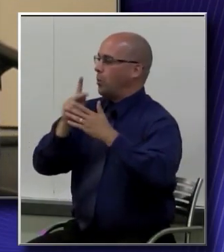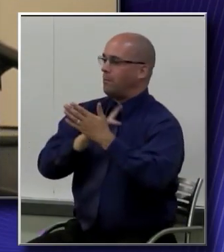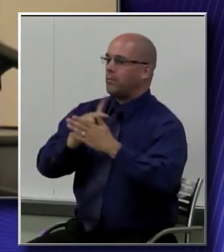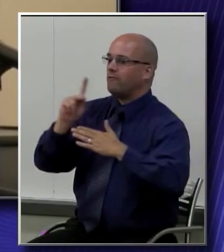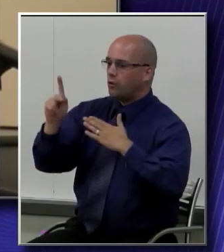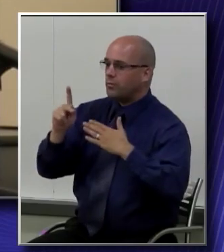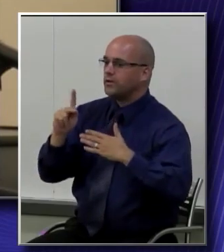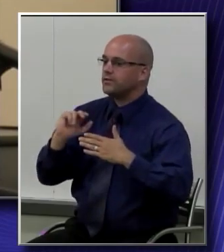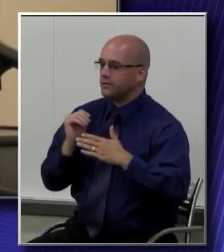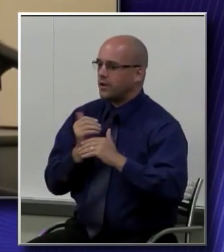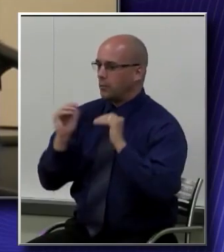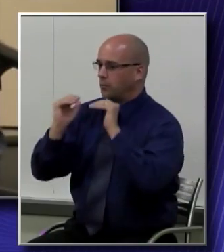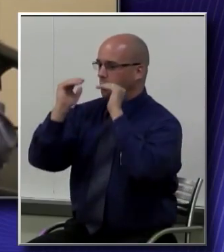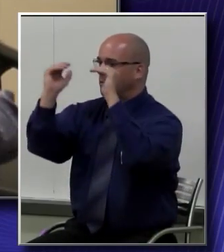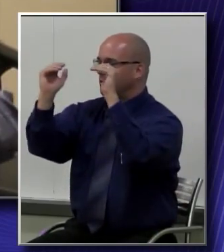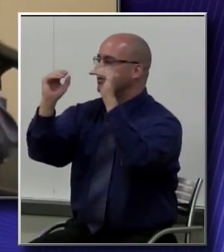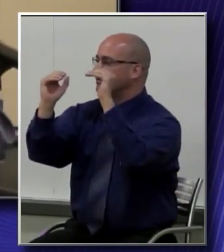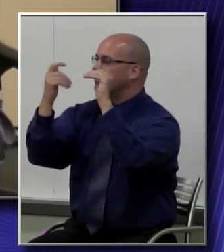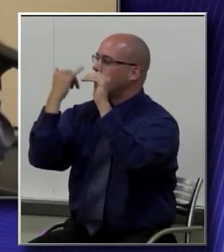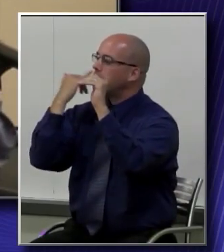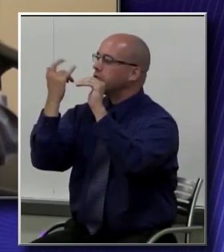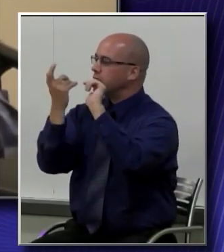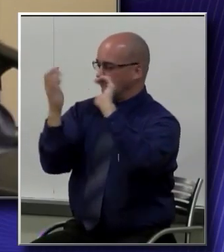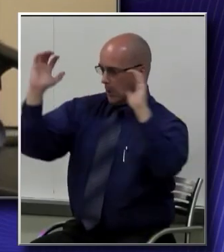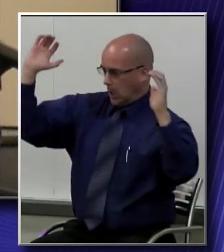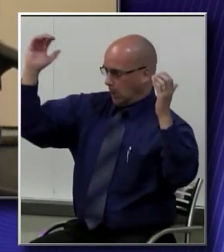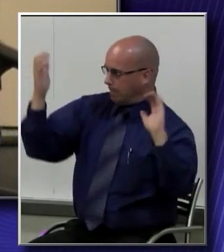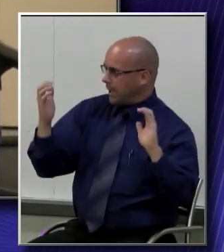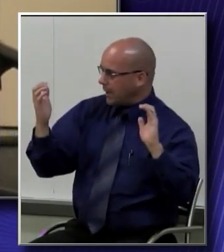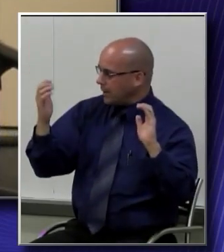graduating programs now, and